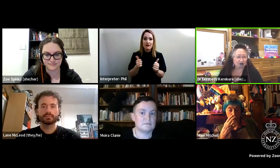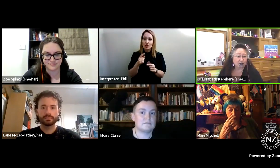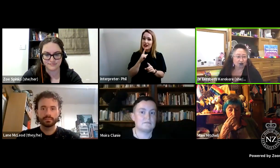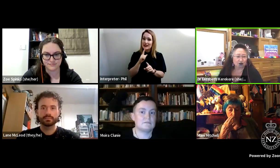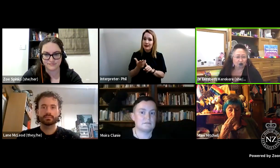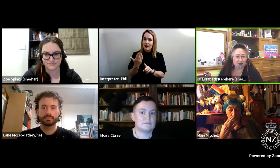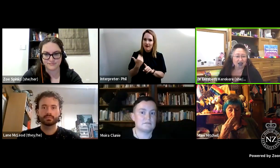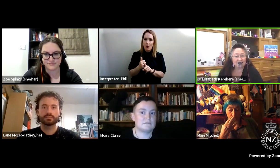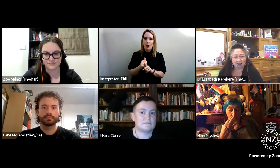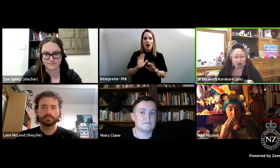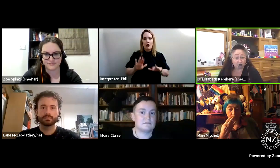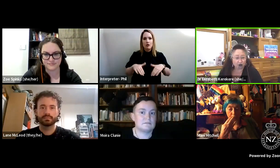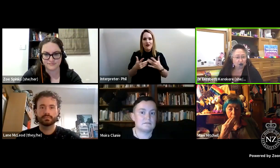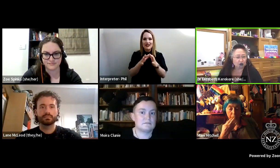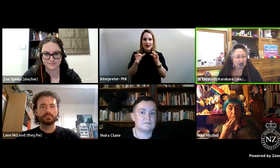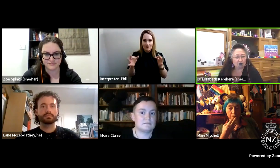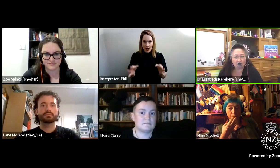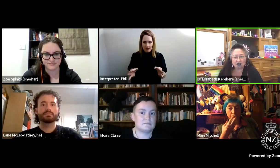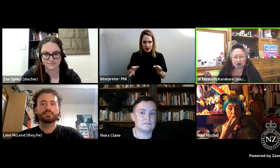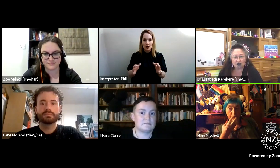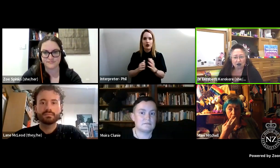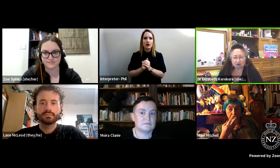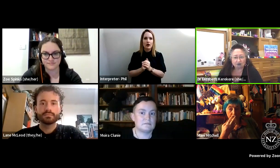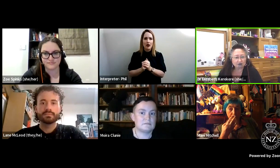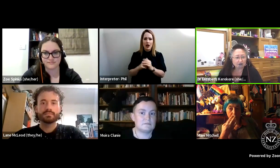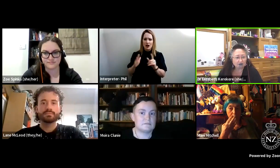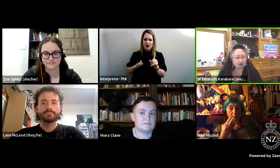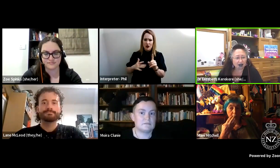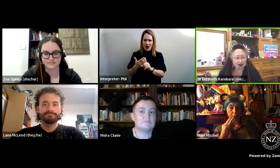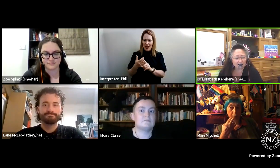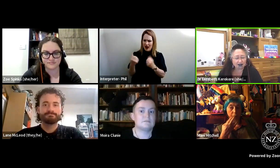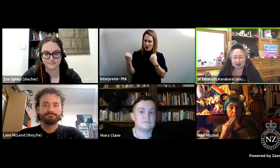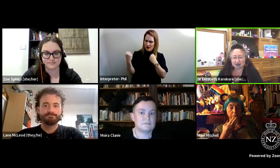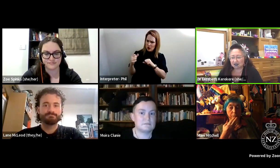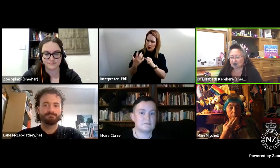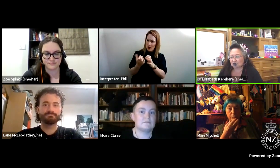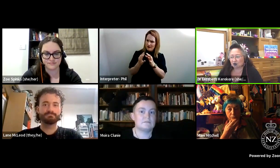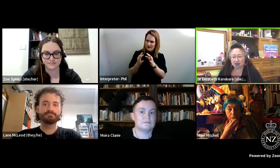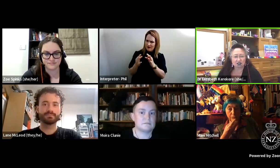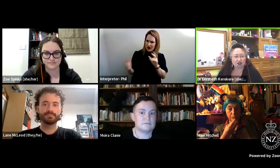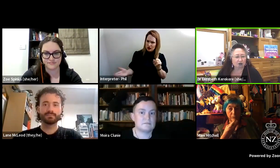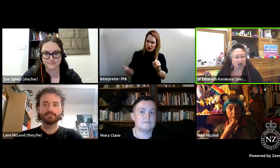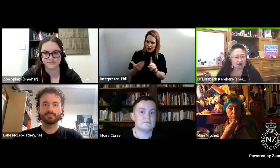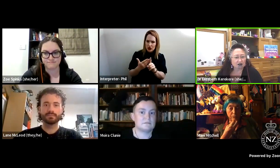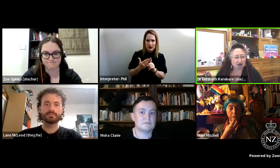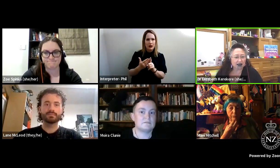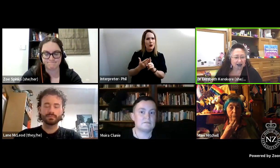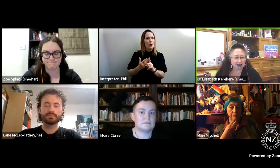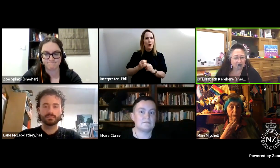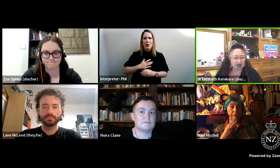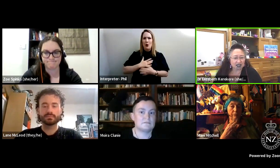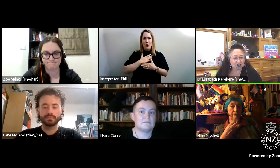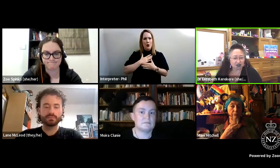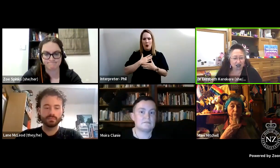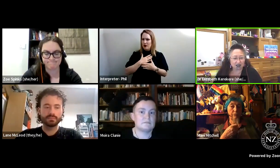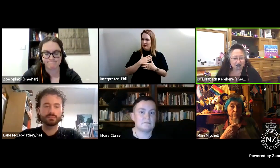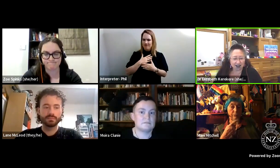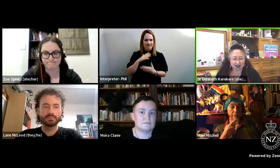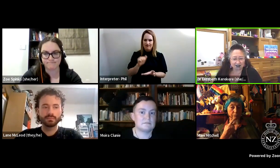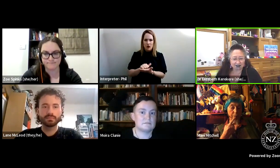everything that flows on from that. Their refusal to have one so far is quite disturbing, and we need